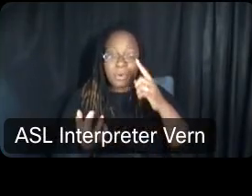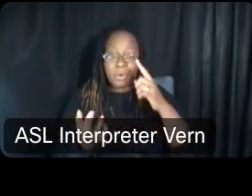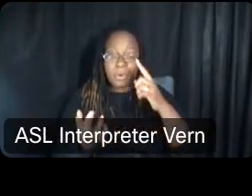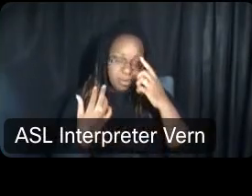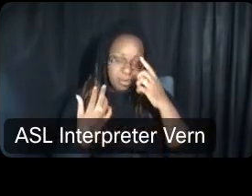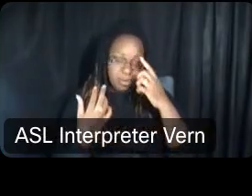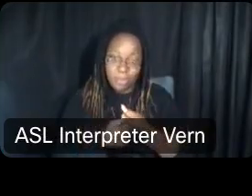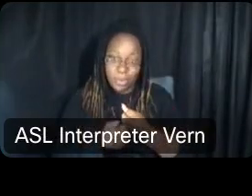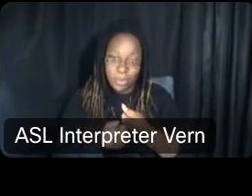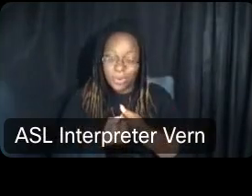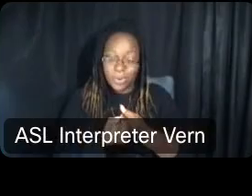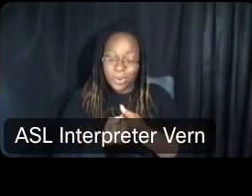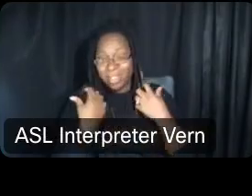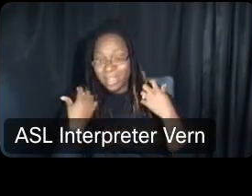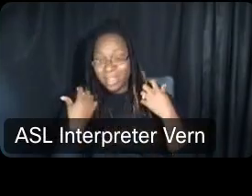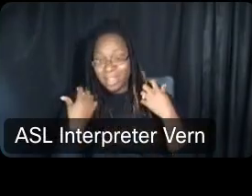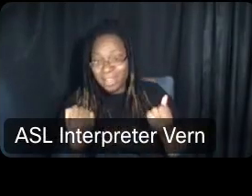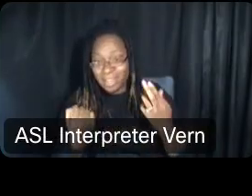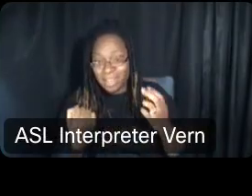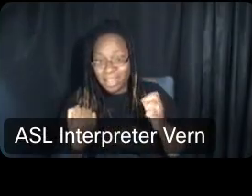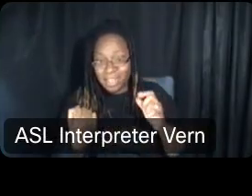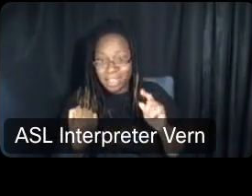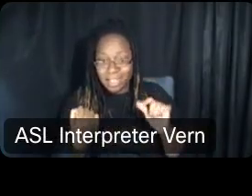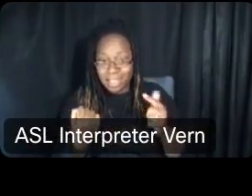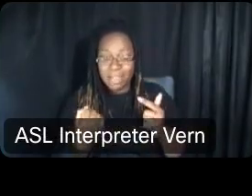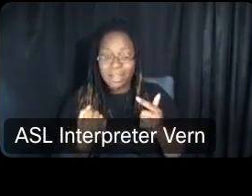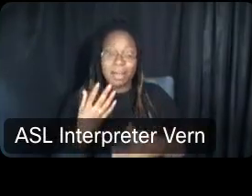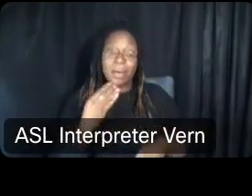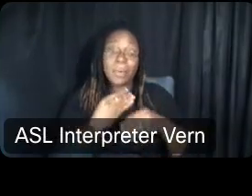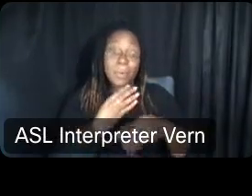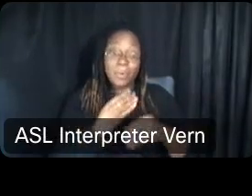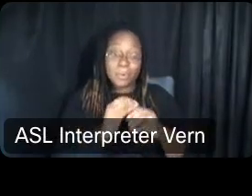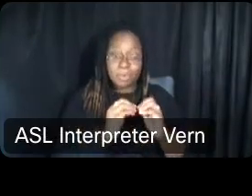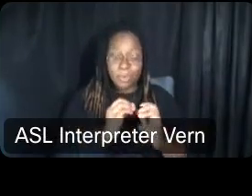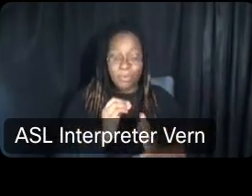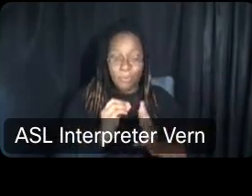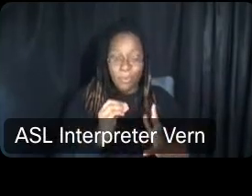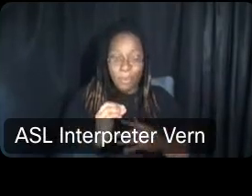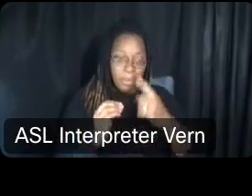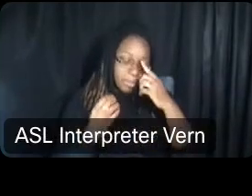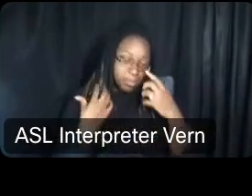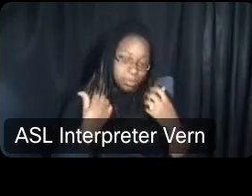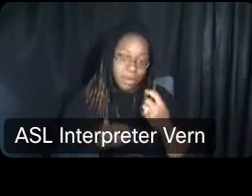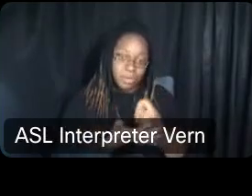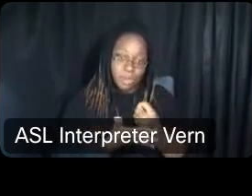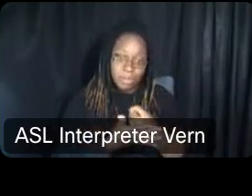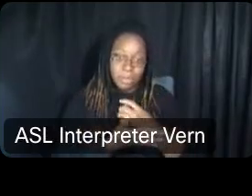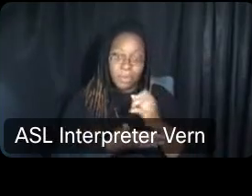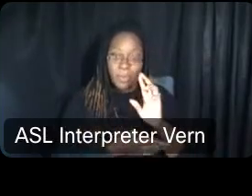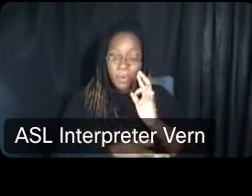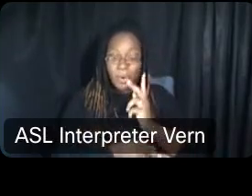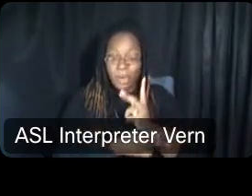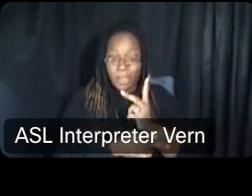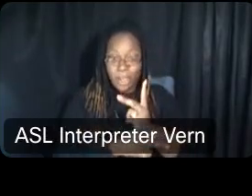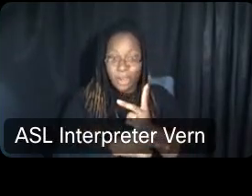to more formal mental health treatment or care. So these are just some areas that